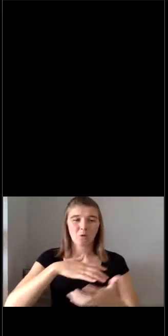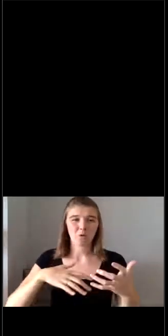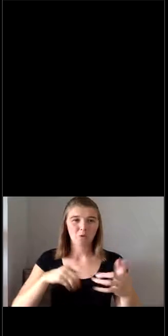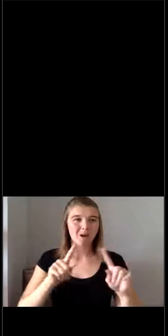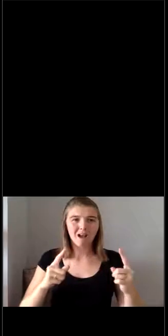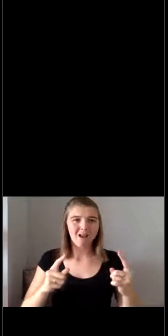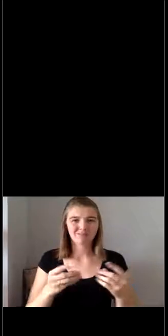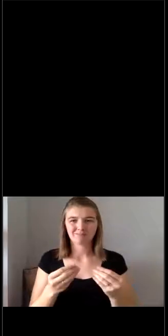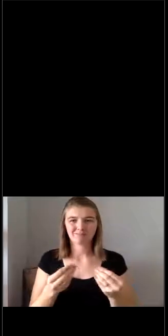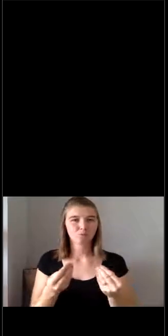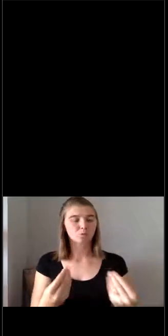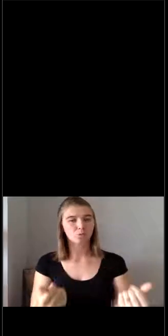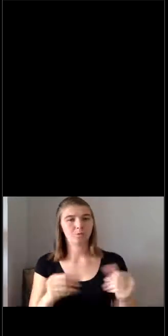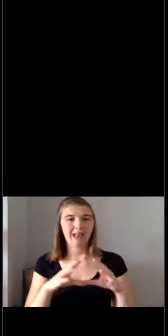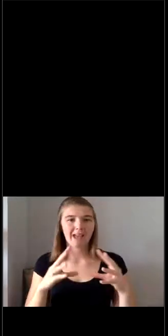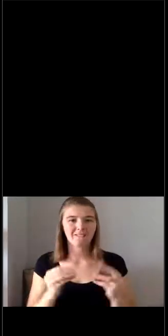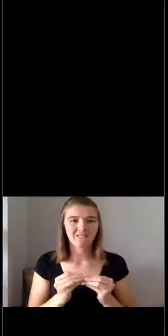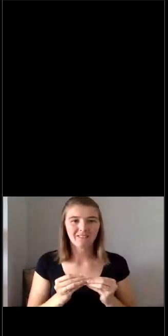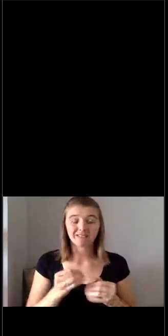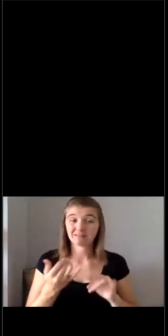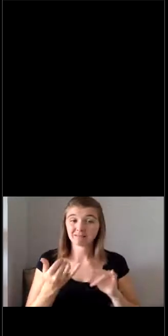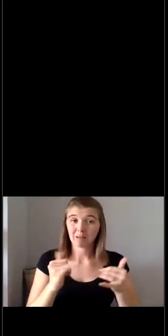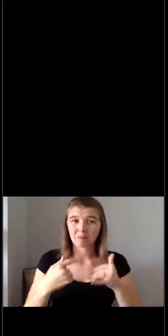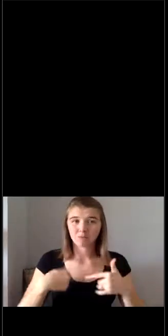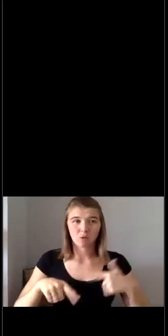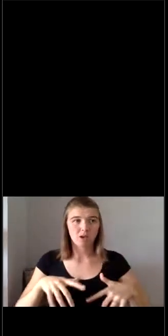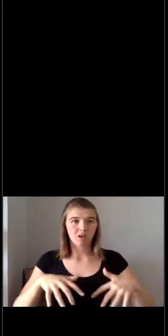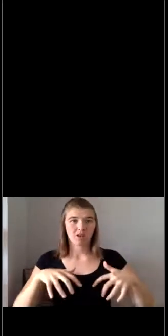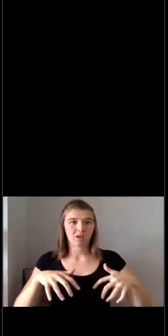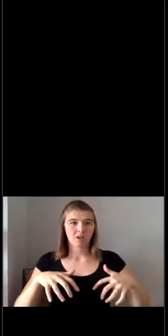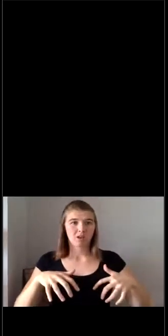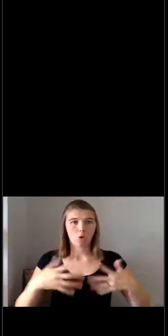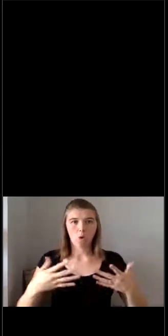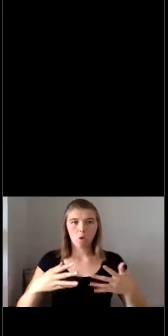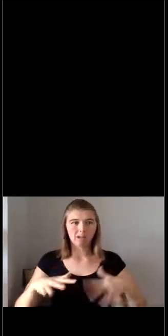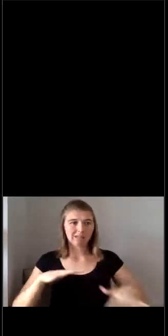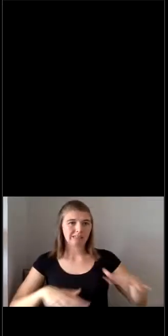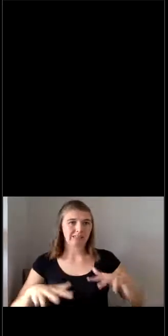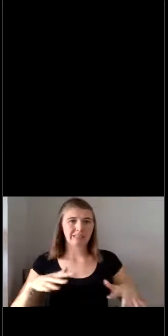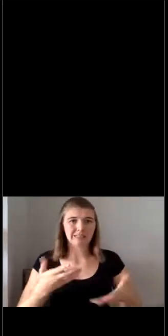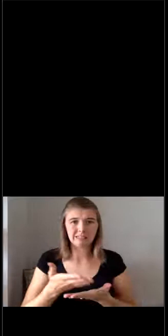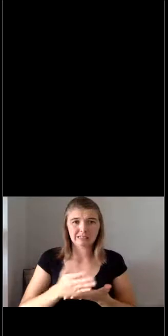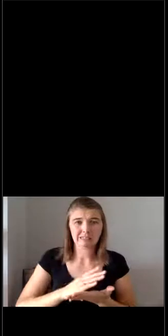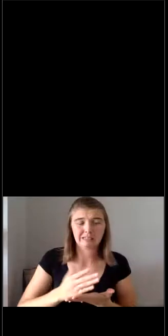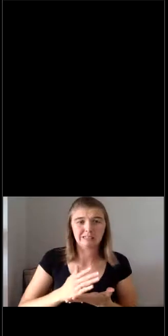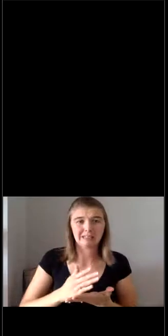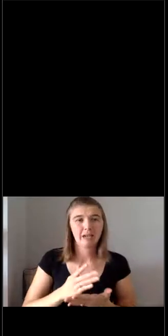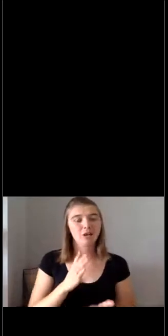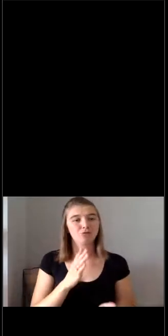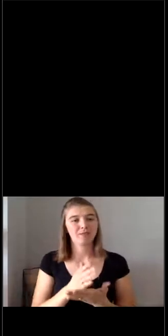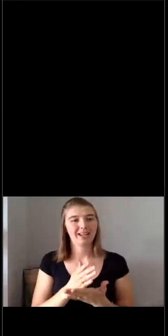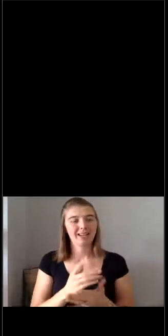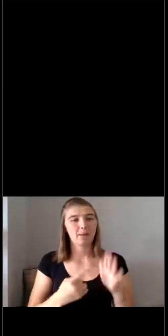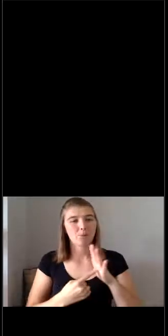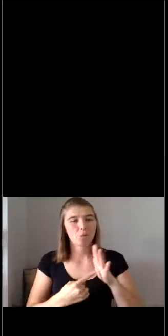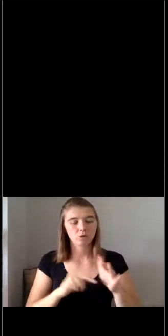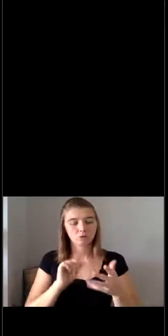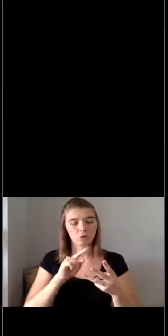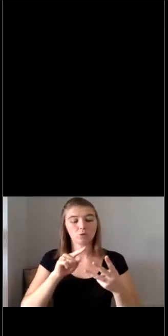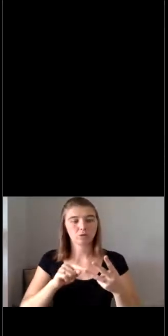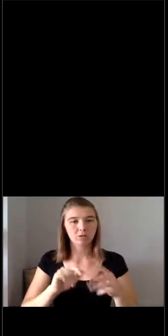we can feel paralyzed, we can feel uncertain. So resilience studies are really consistent on this. All we need to do is identify a next step. So once we've